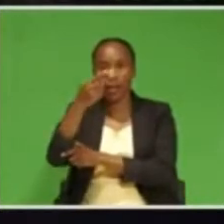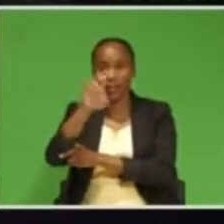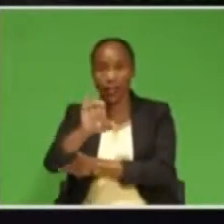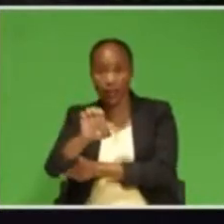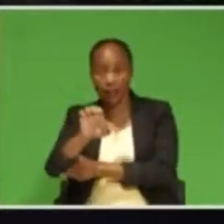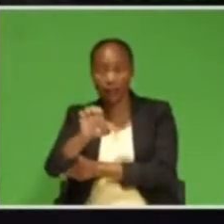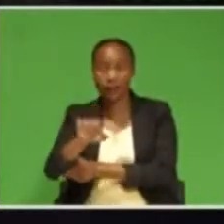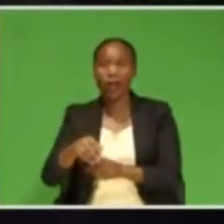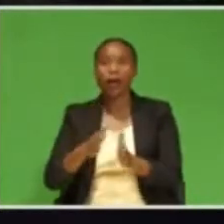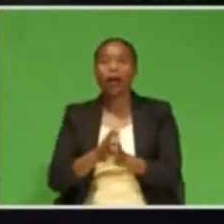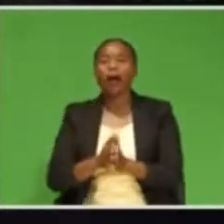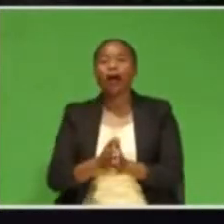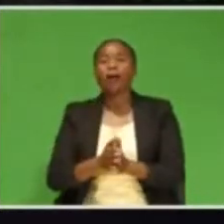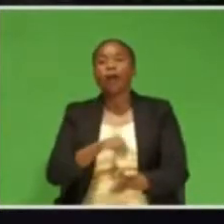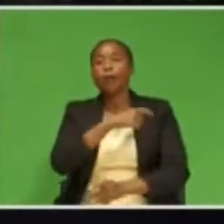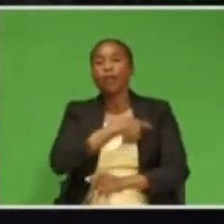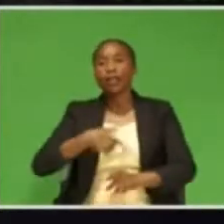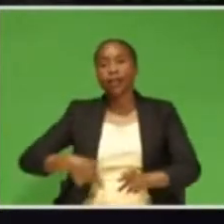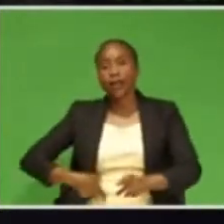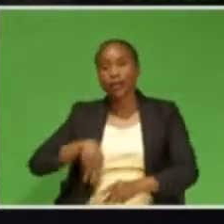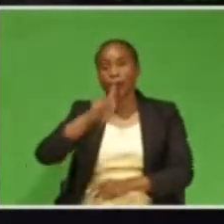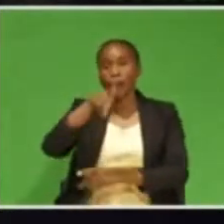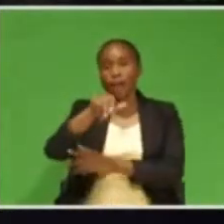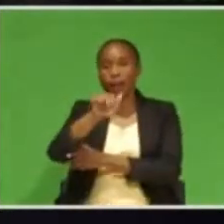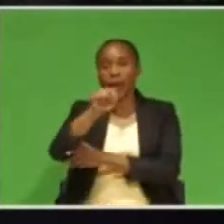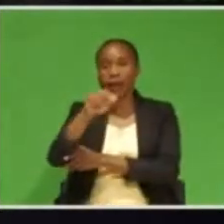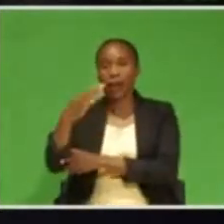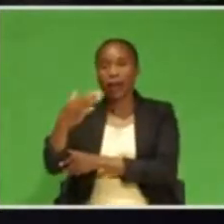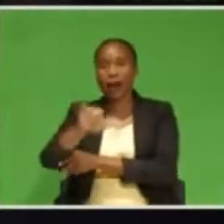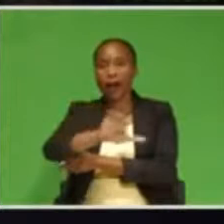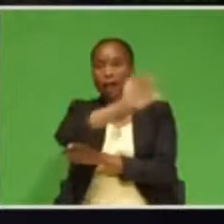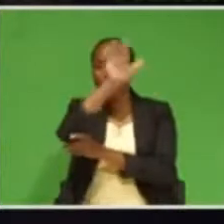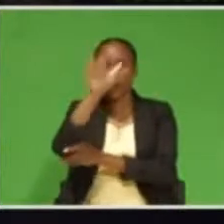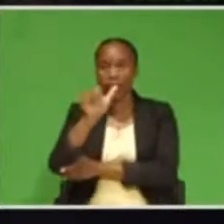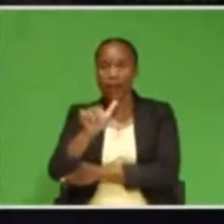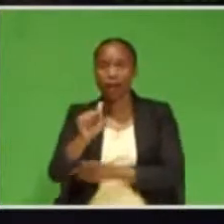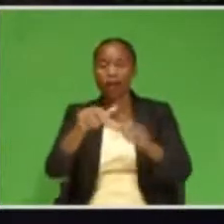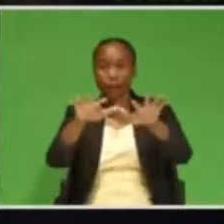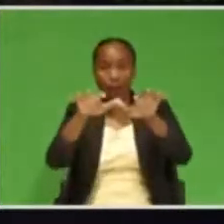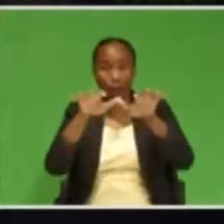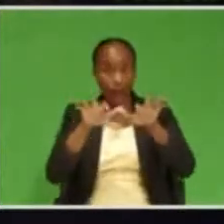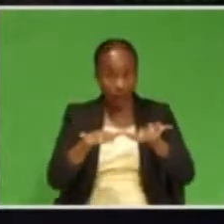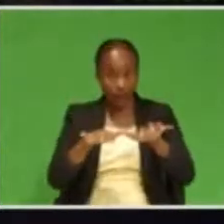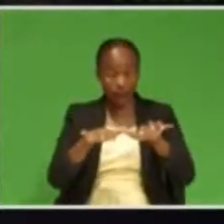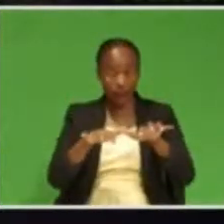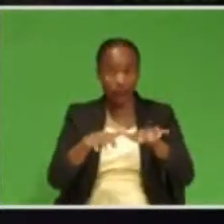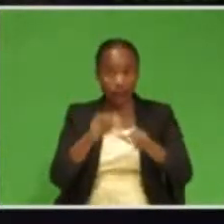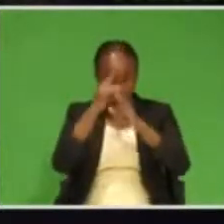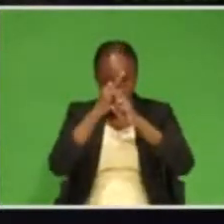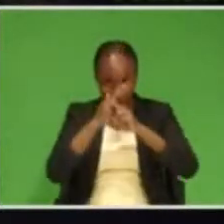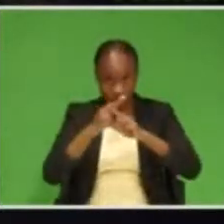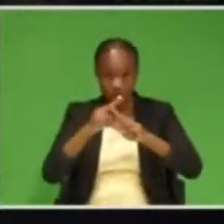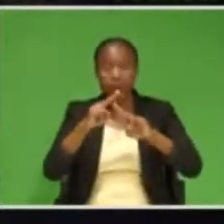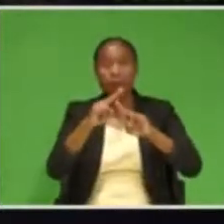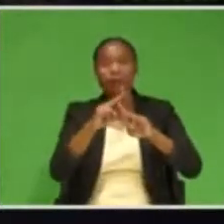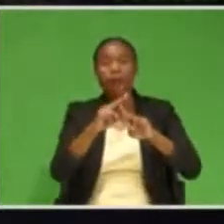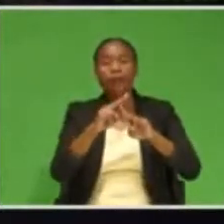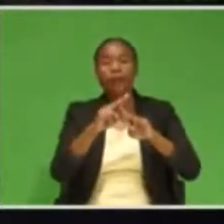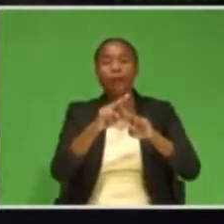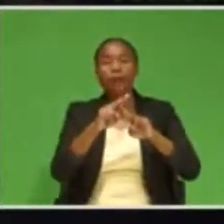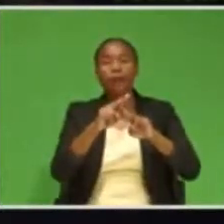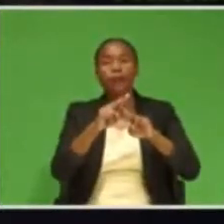President of the Pan-African Parliament, the Right Honorable